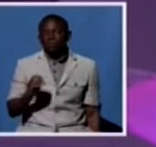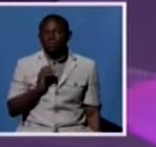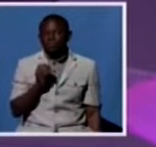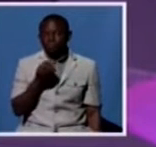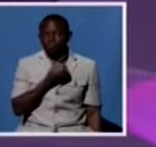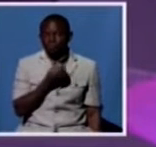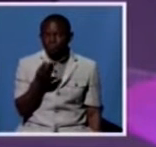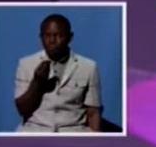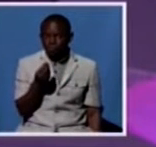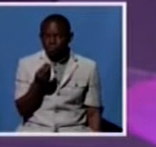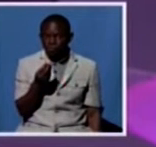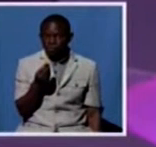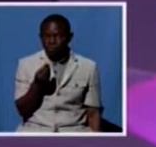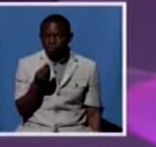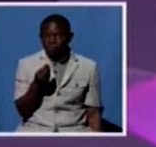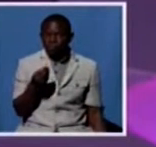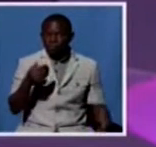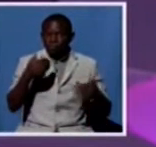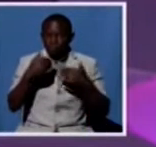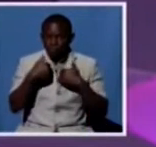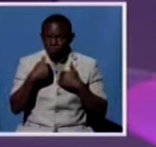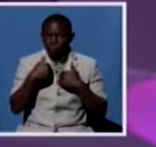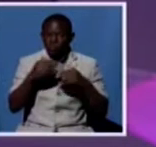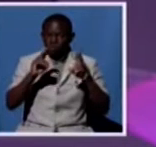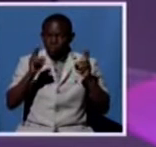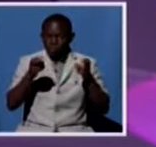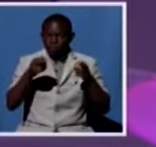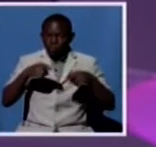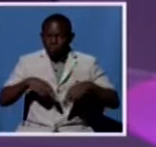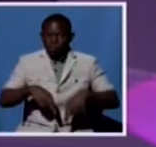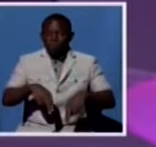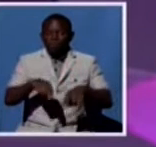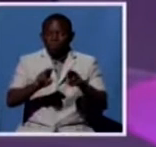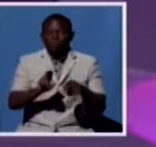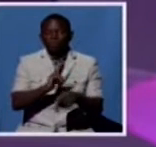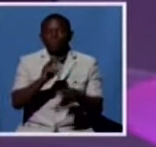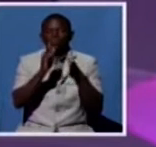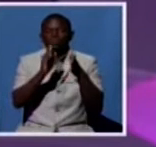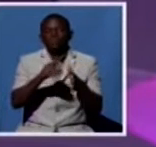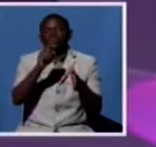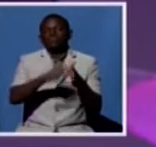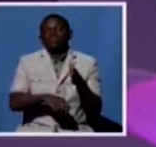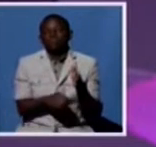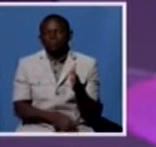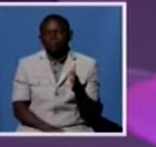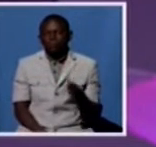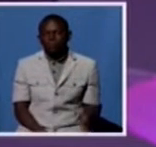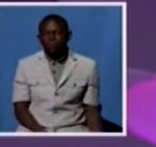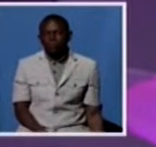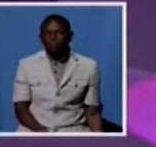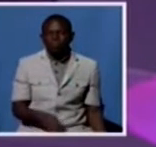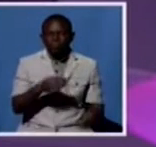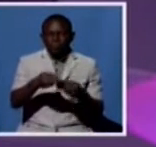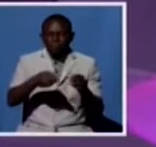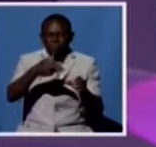front, we have what we call the road user charges. Now, the road user charges comprise a fuel